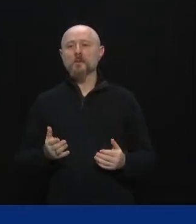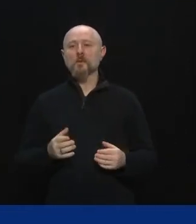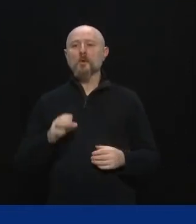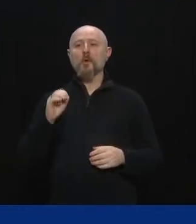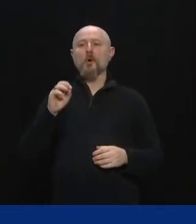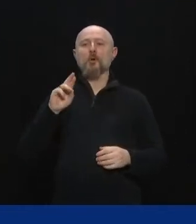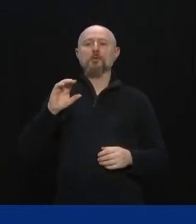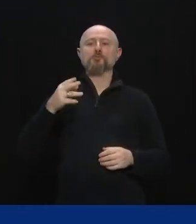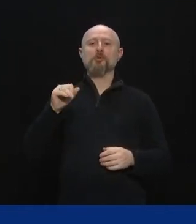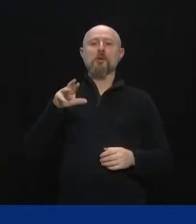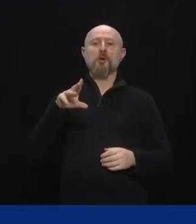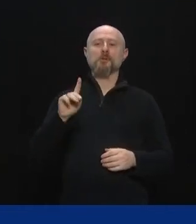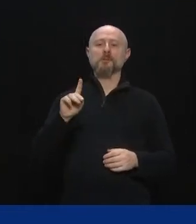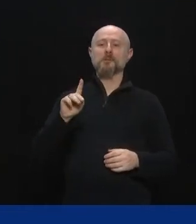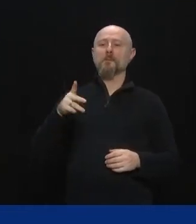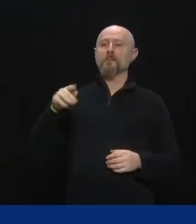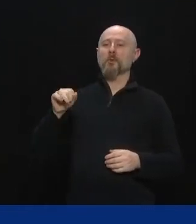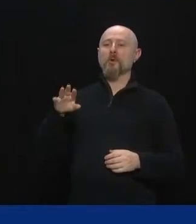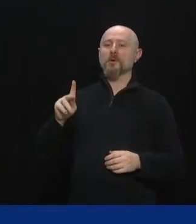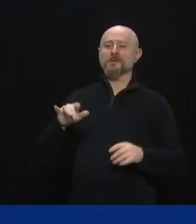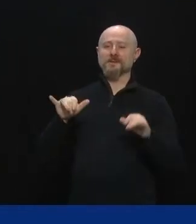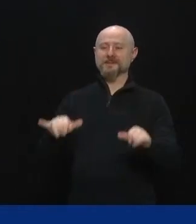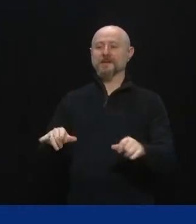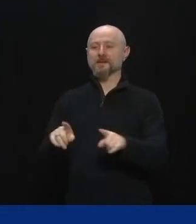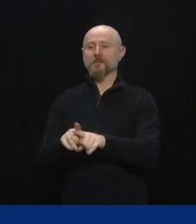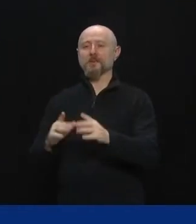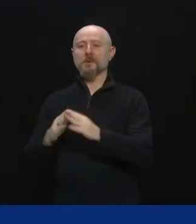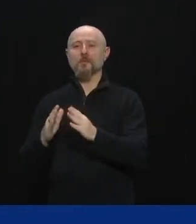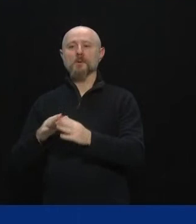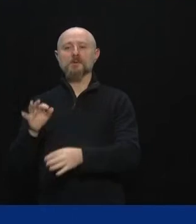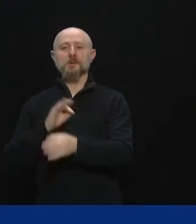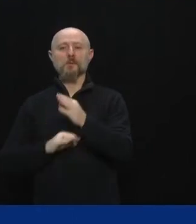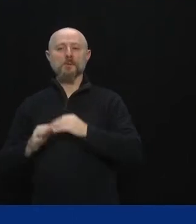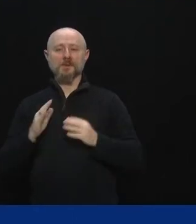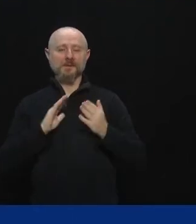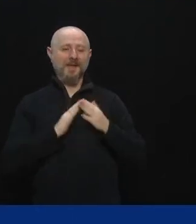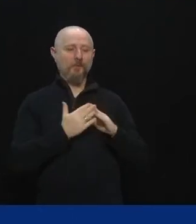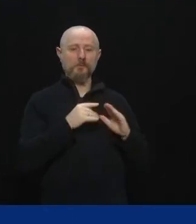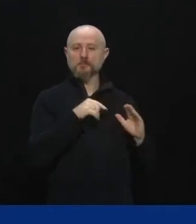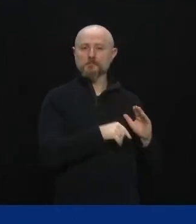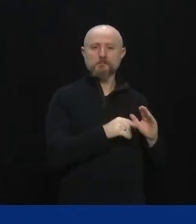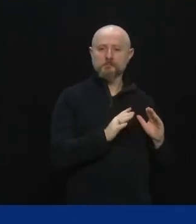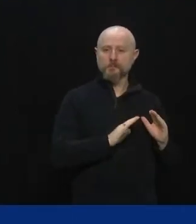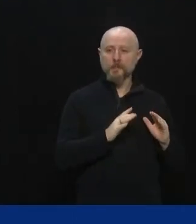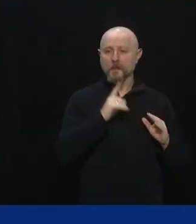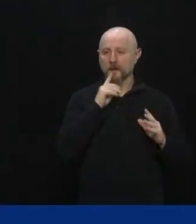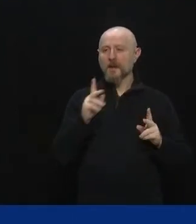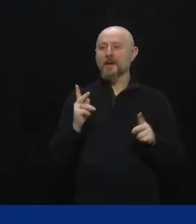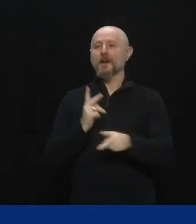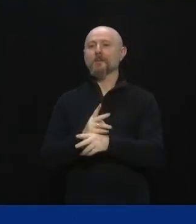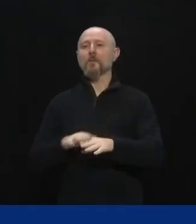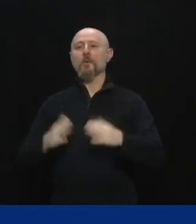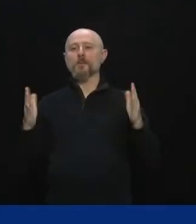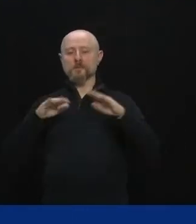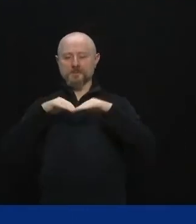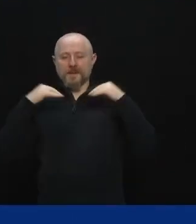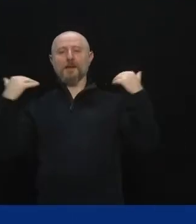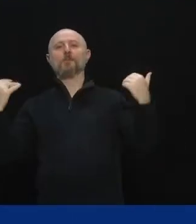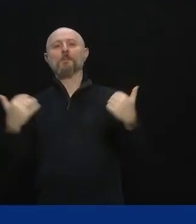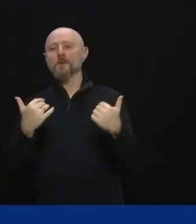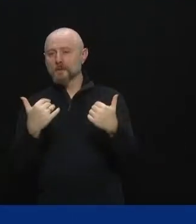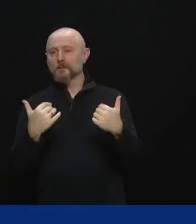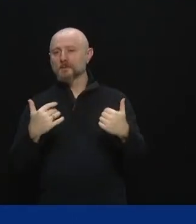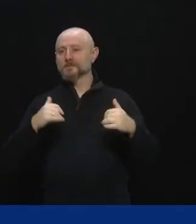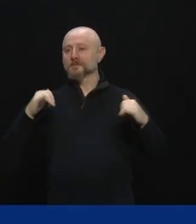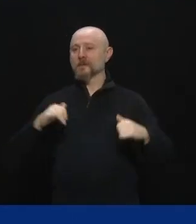it where it is, look at that site instead of downtown, and also to keep it open air as part of the Buffalo bravado,